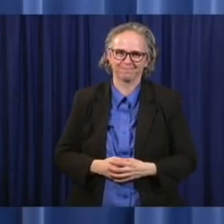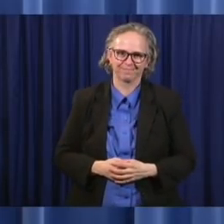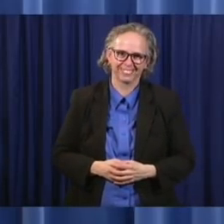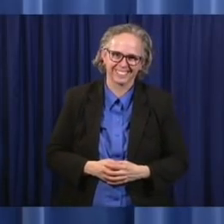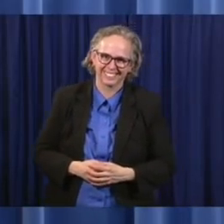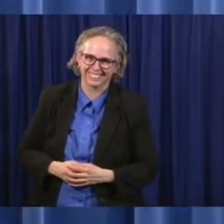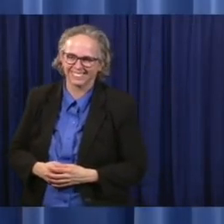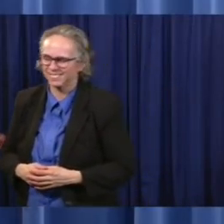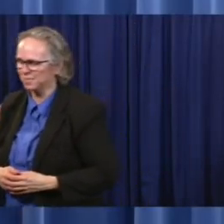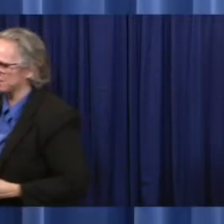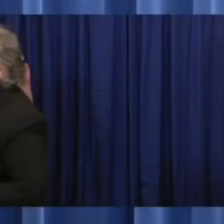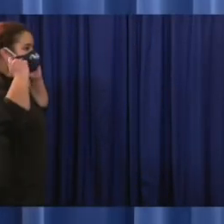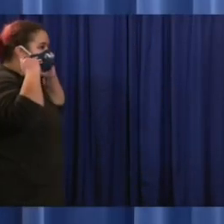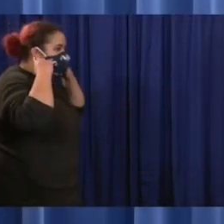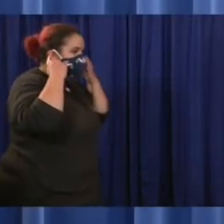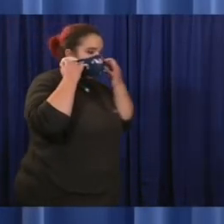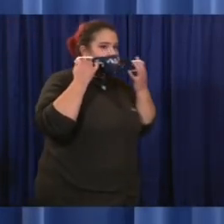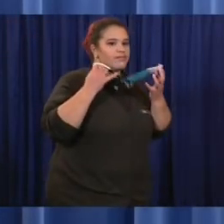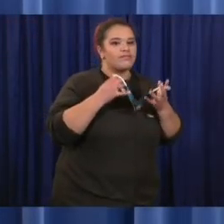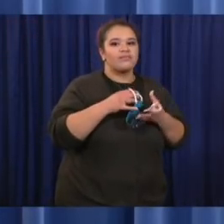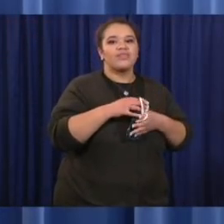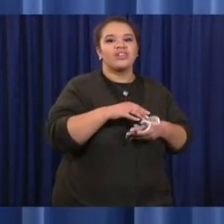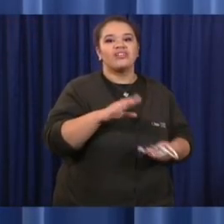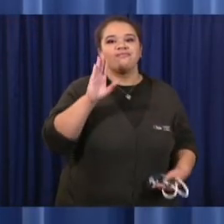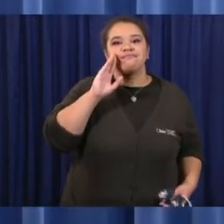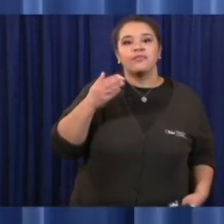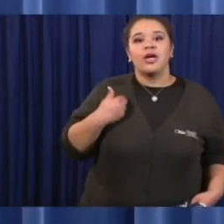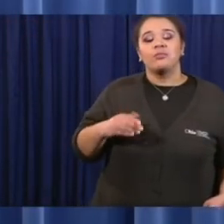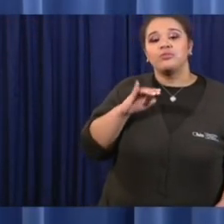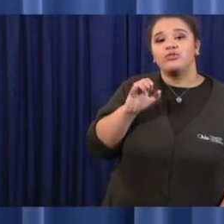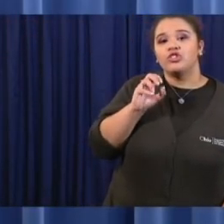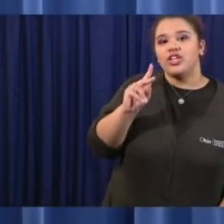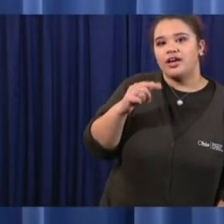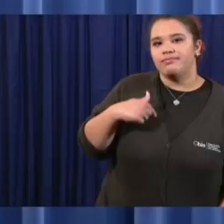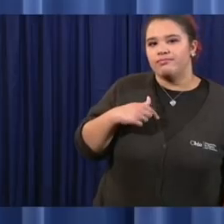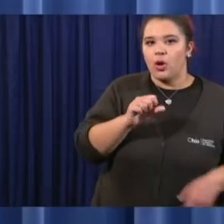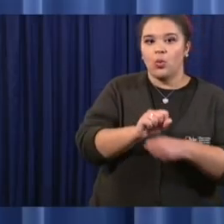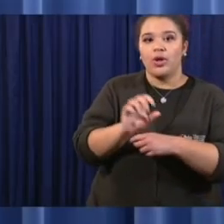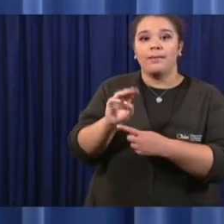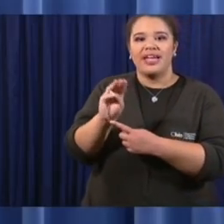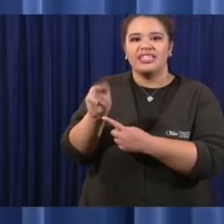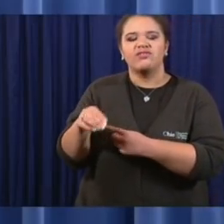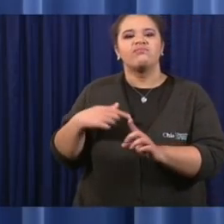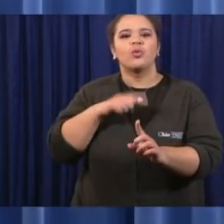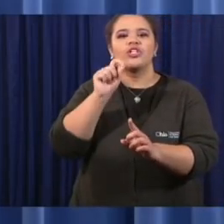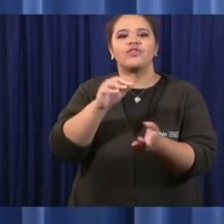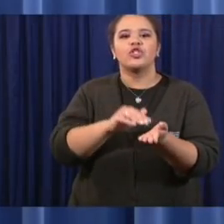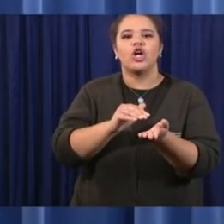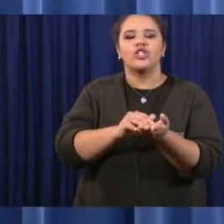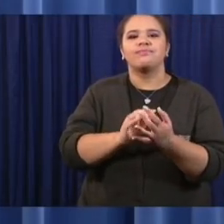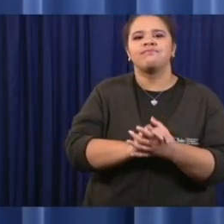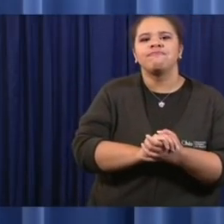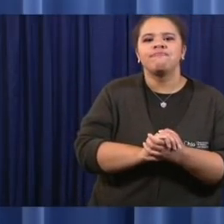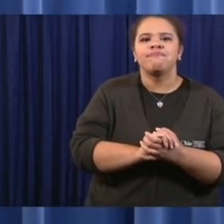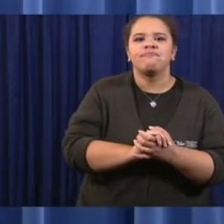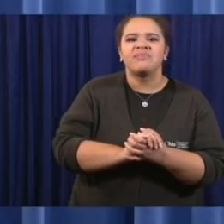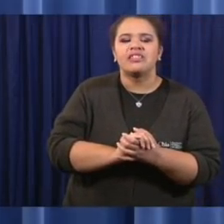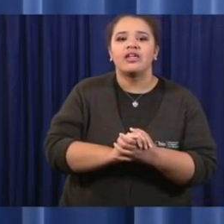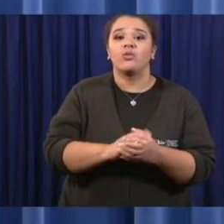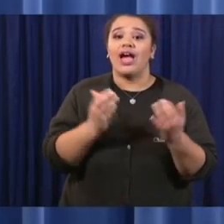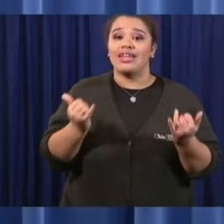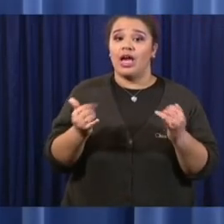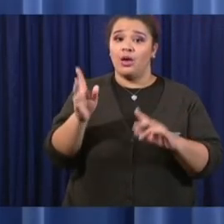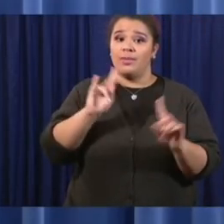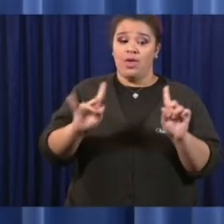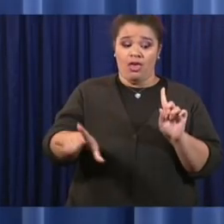Jack Windsor, WMFD TV in Mansfield. My question is for Dr. Acton. How many people are currently infected